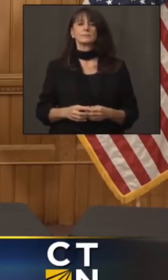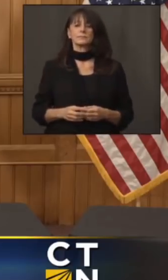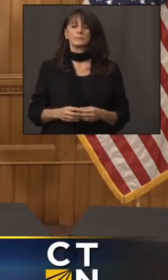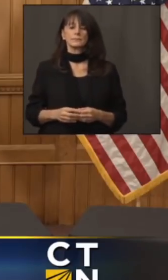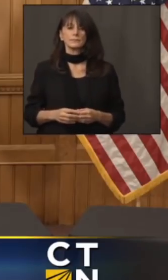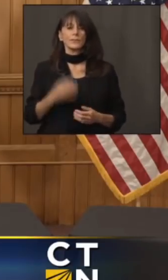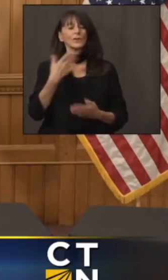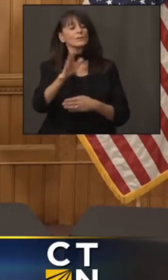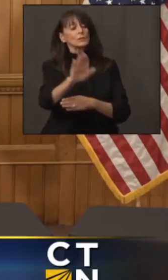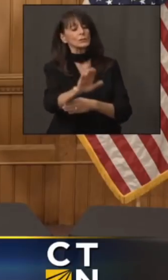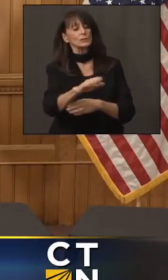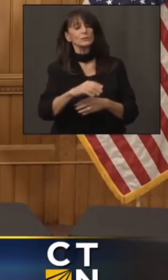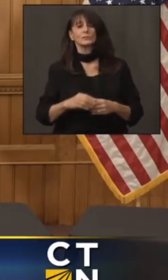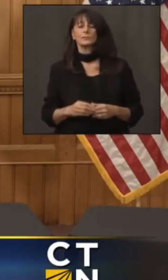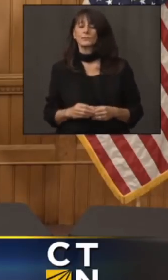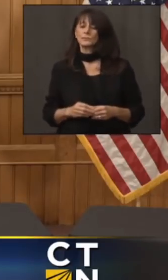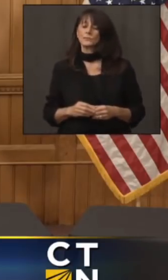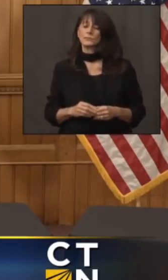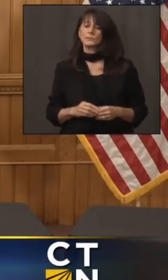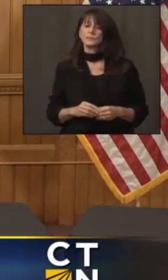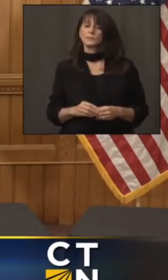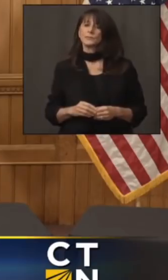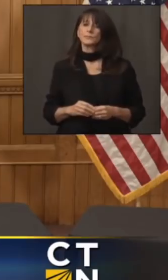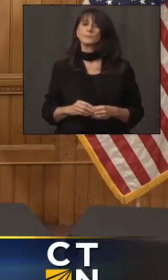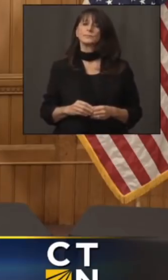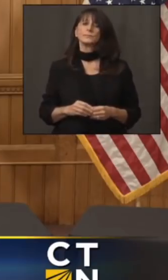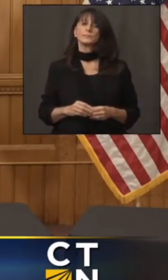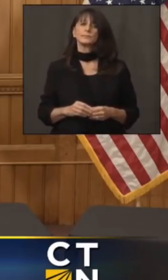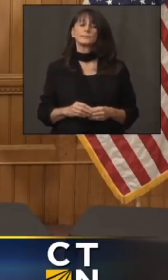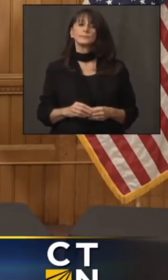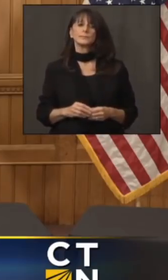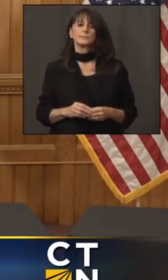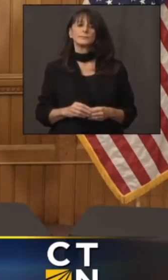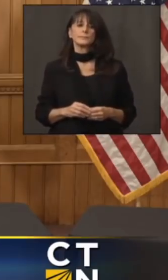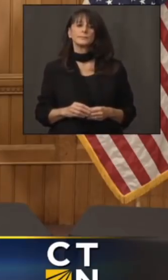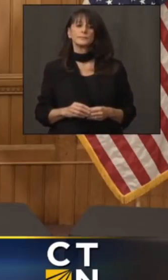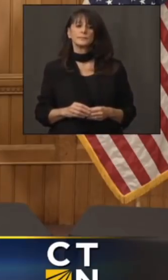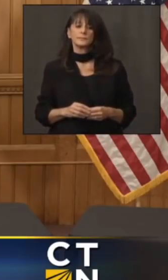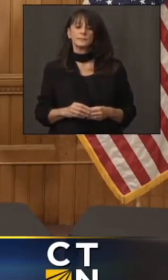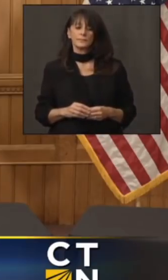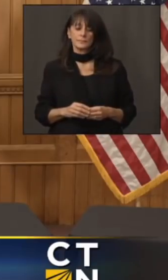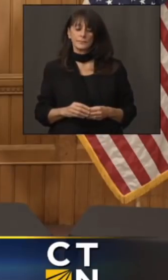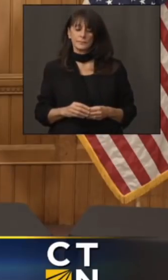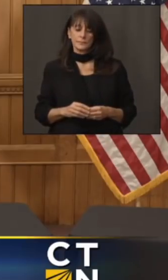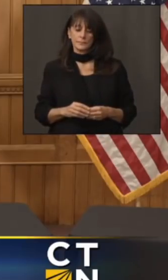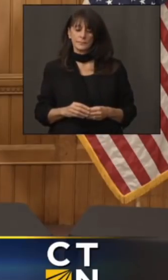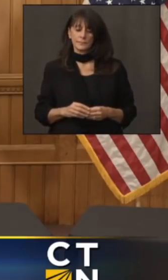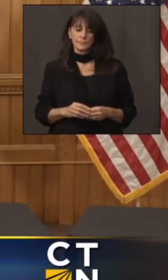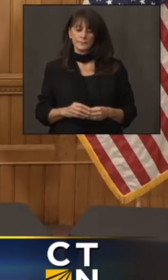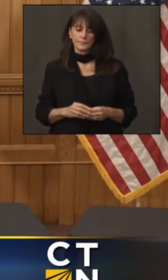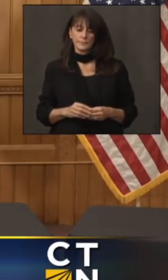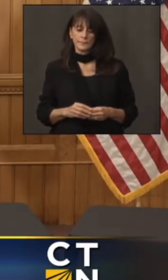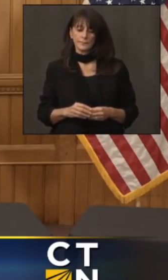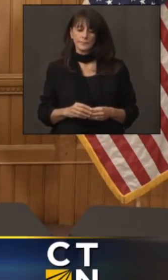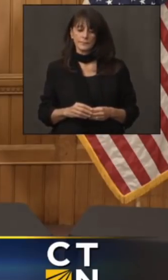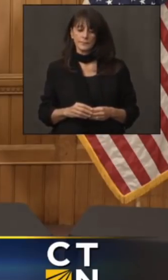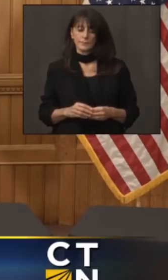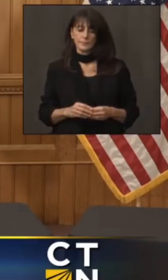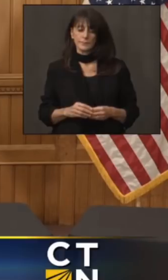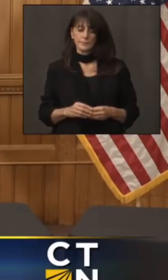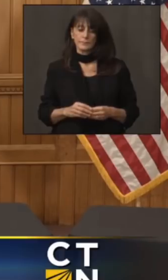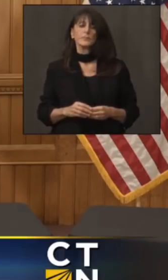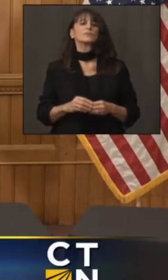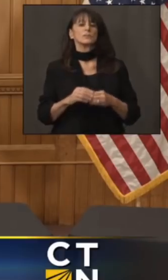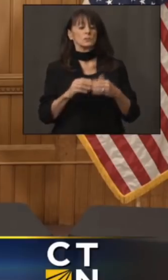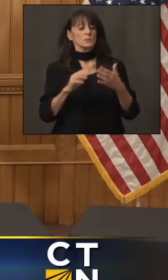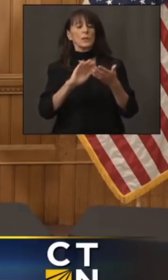Good afternoon. Governor, can you give us an idea of what it's like in between, say, in this case, phase 2 and